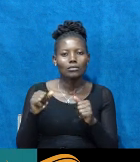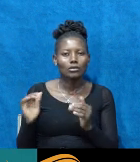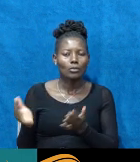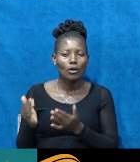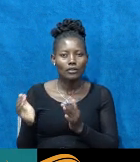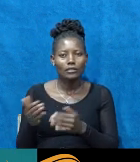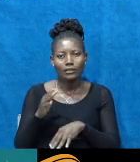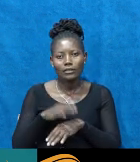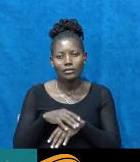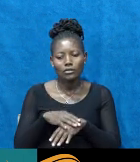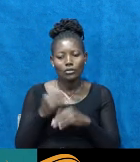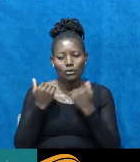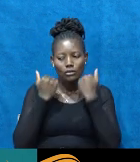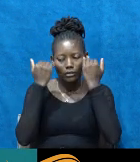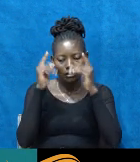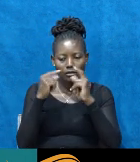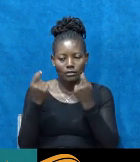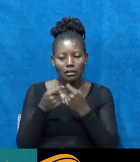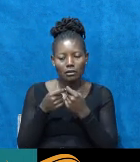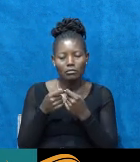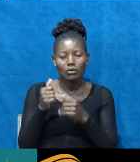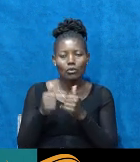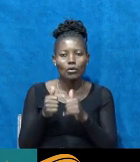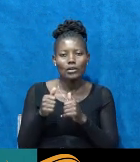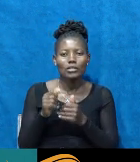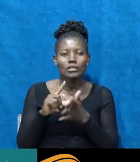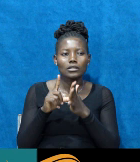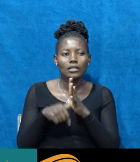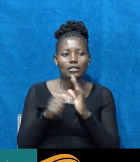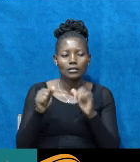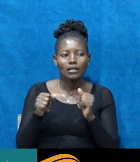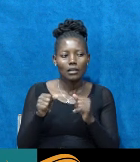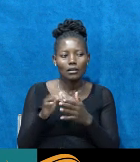kind of production, which in turn will be able to enhance performance.